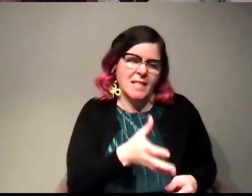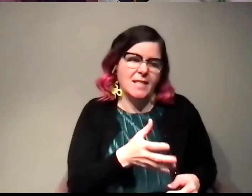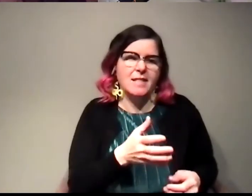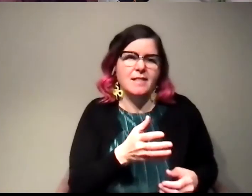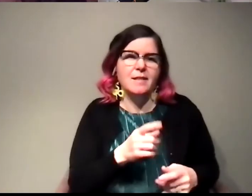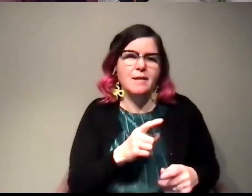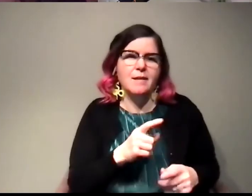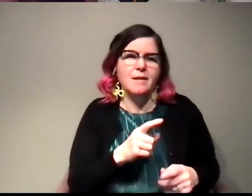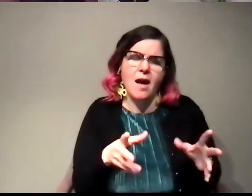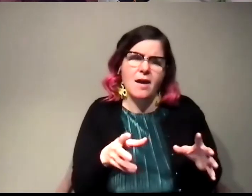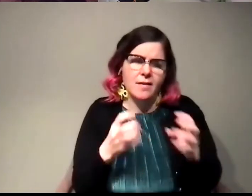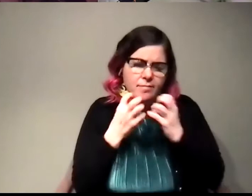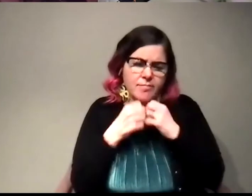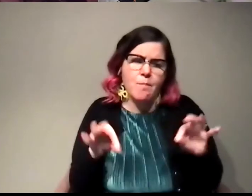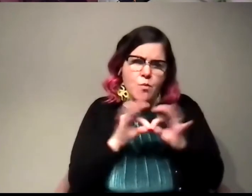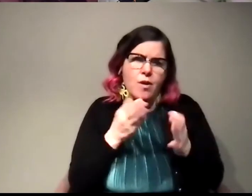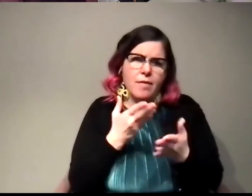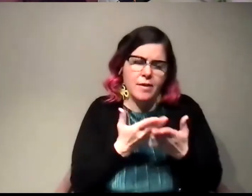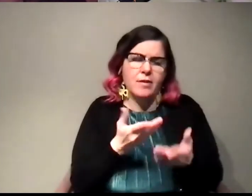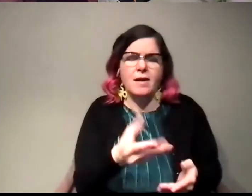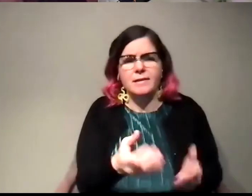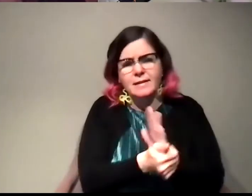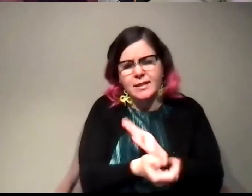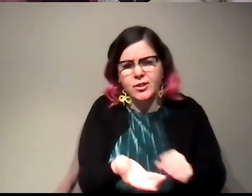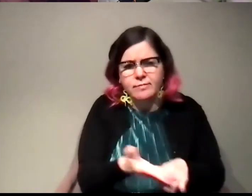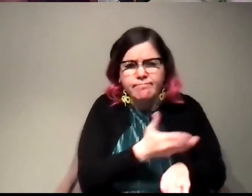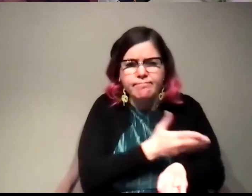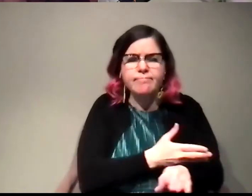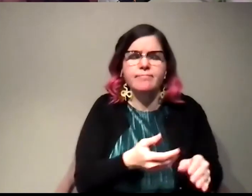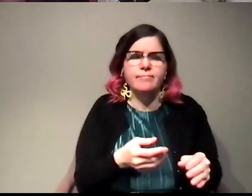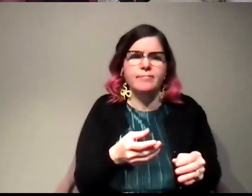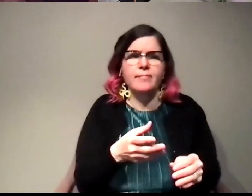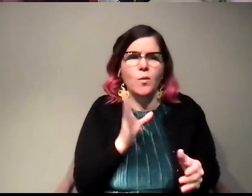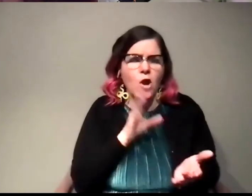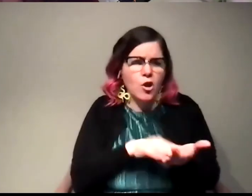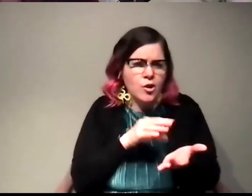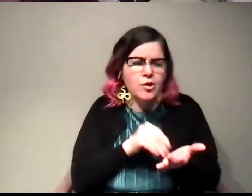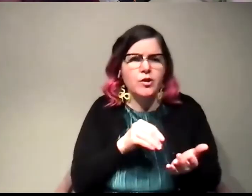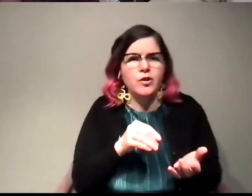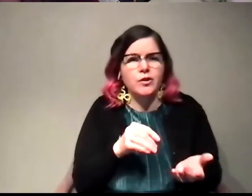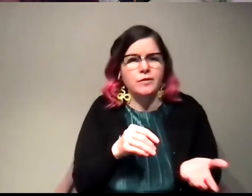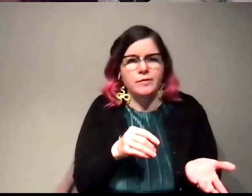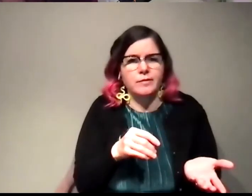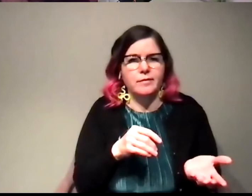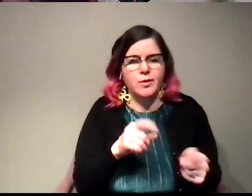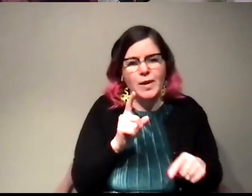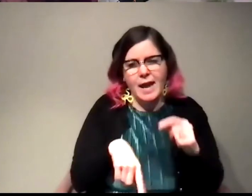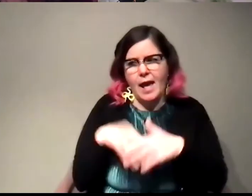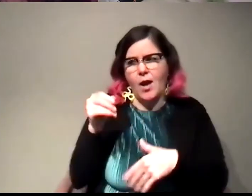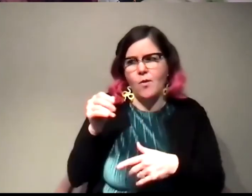value to be found in, you know, the skills you'll gain by doing that and things you'll learn that you really couldn't get on the field.